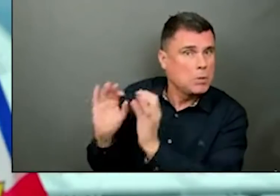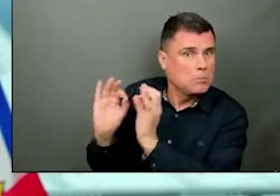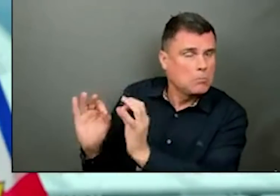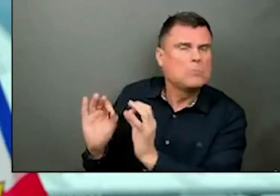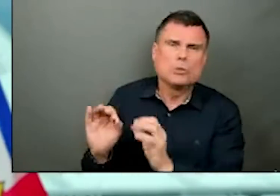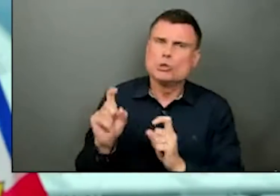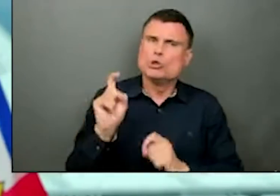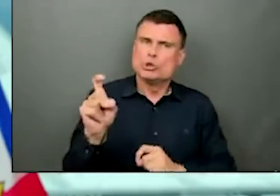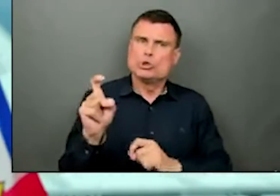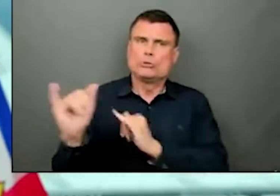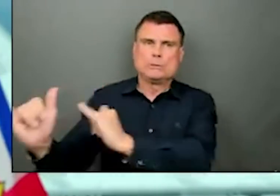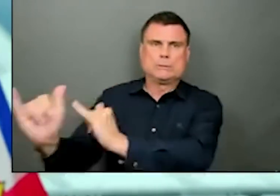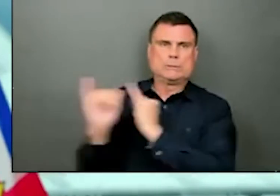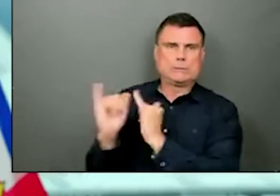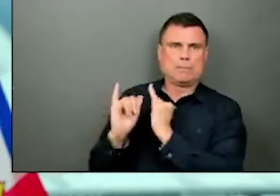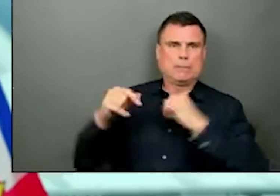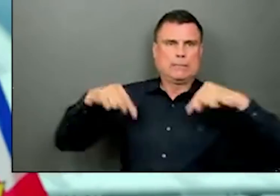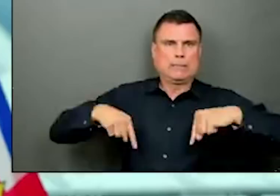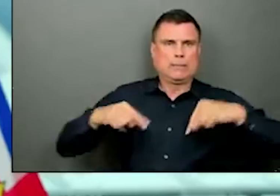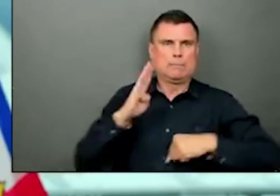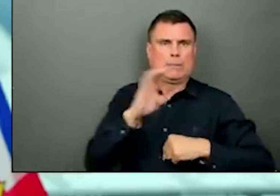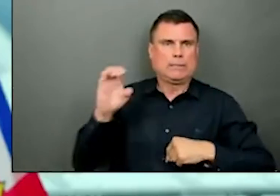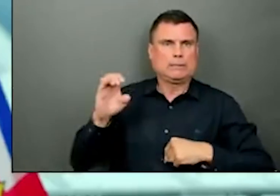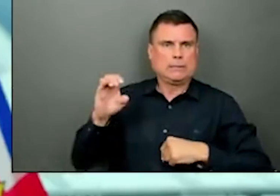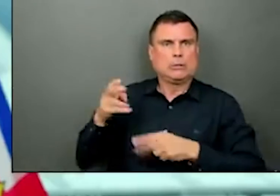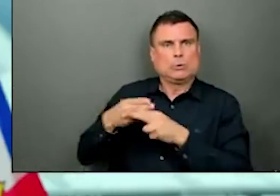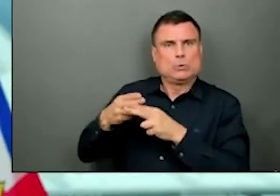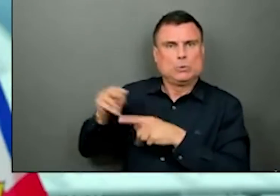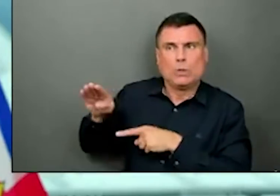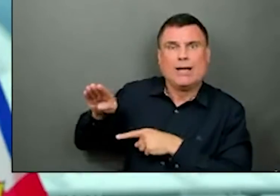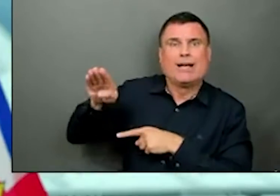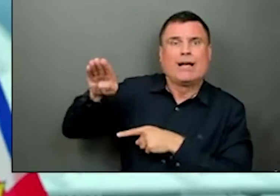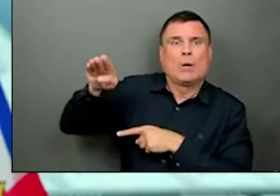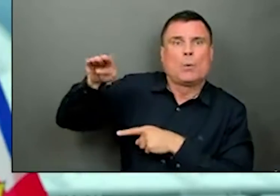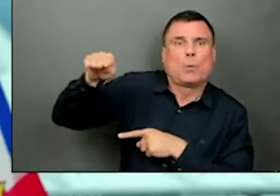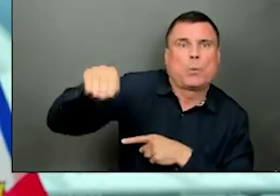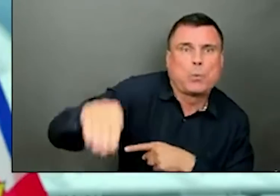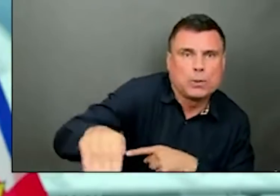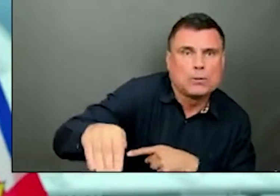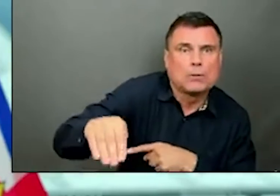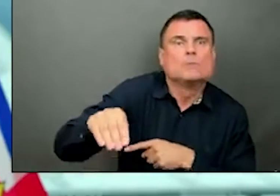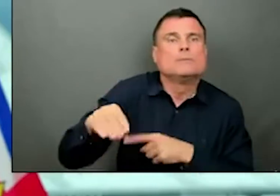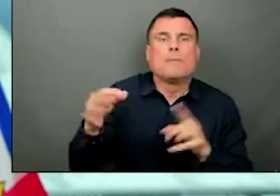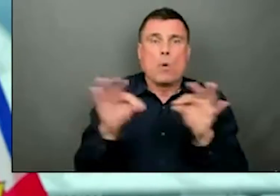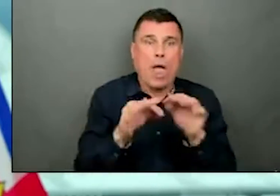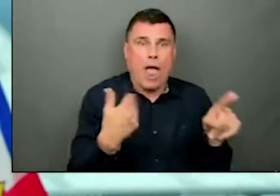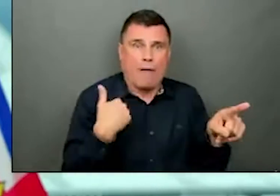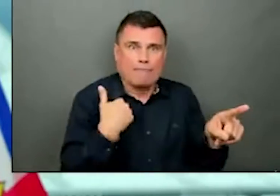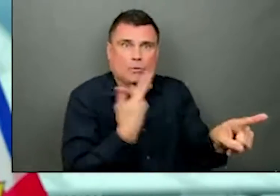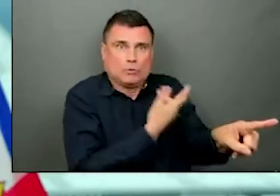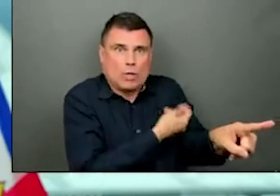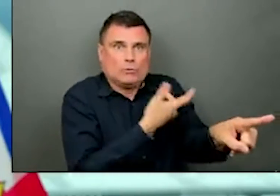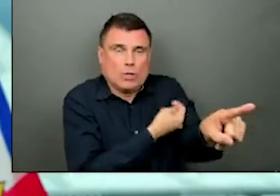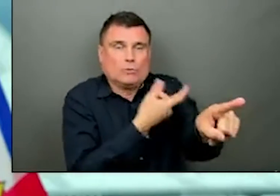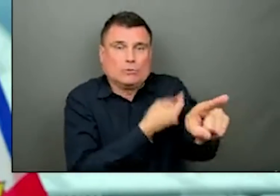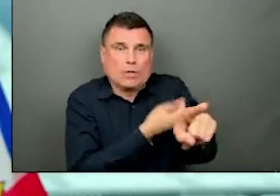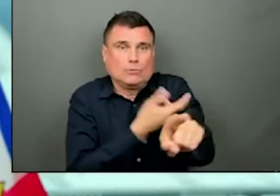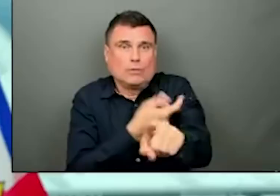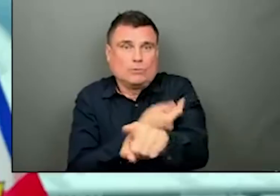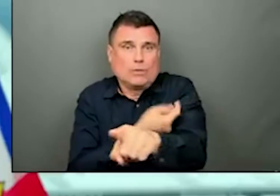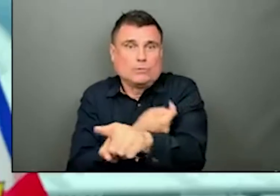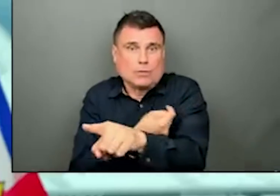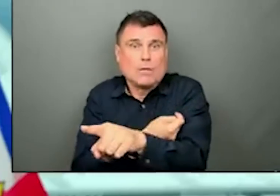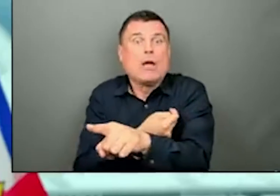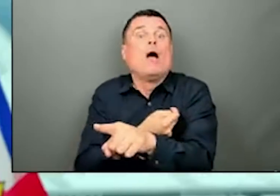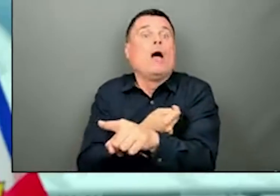from transmitting to everybody else. What we need to keep doing, it's up to all of us to take those measures to stop